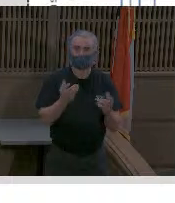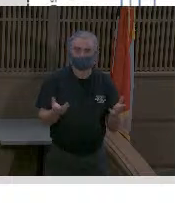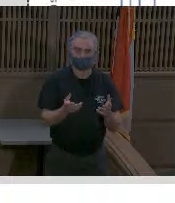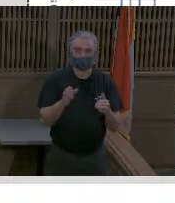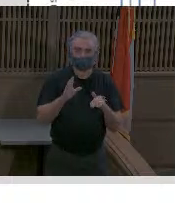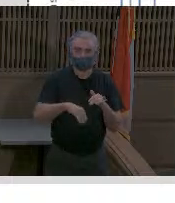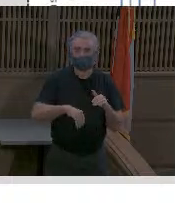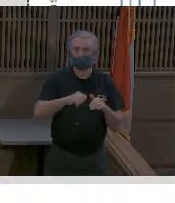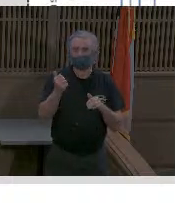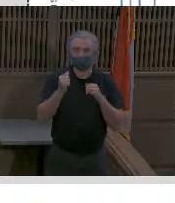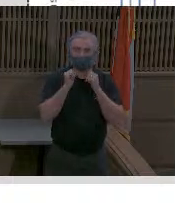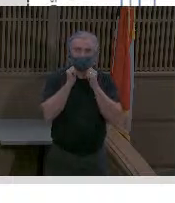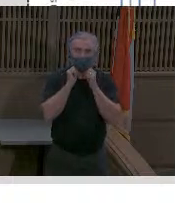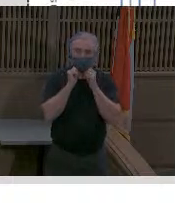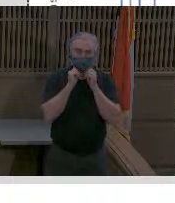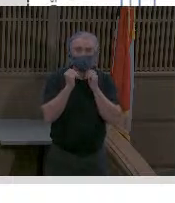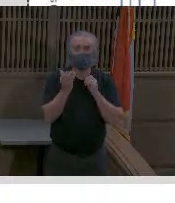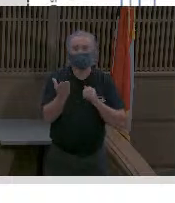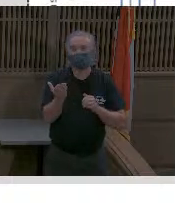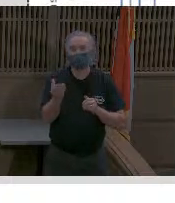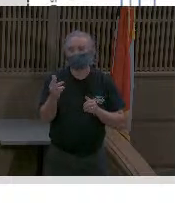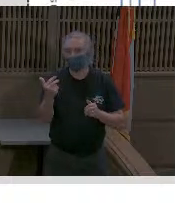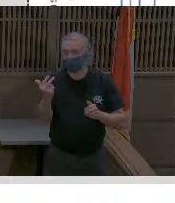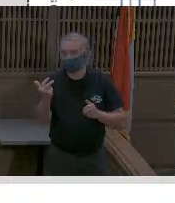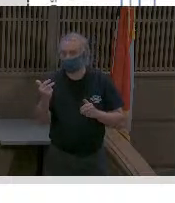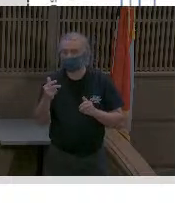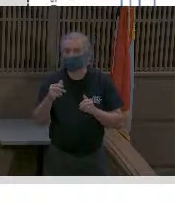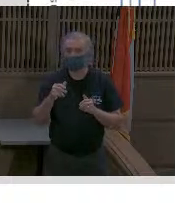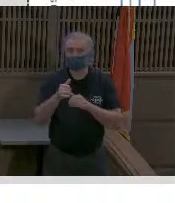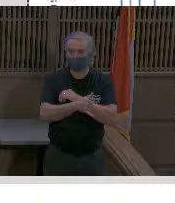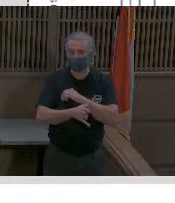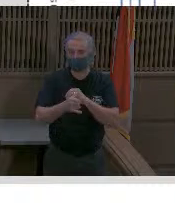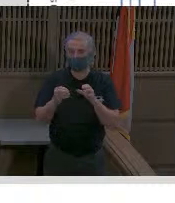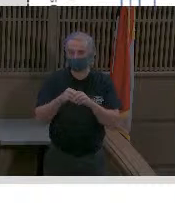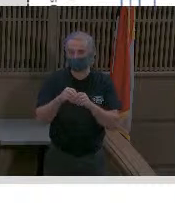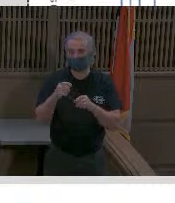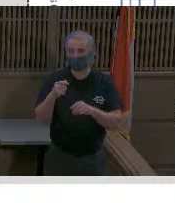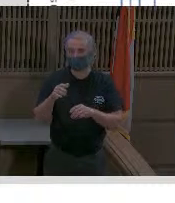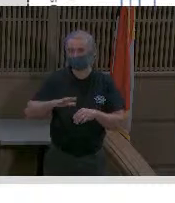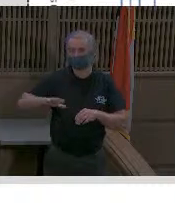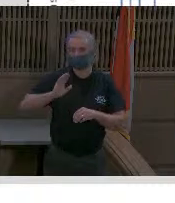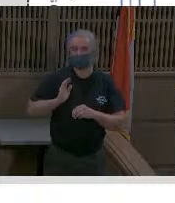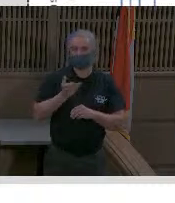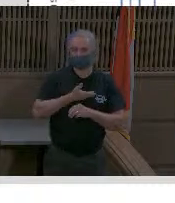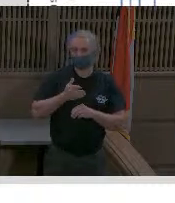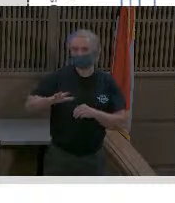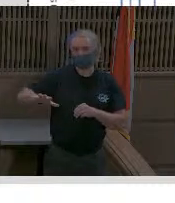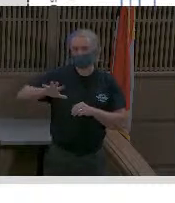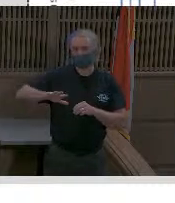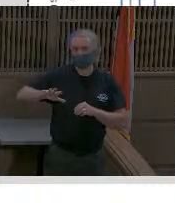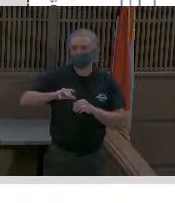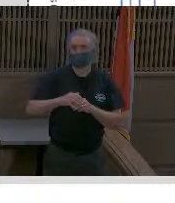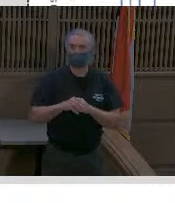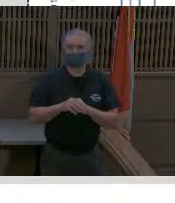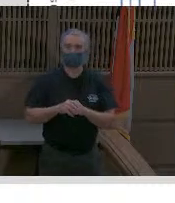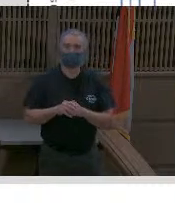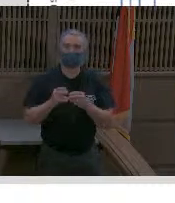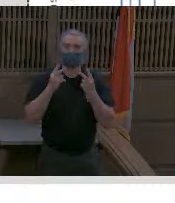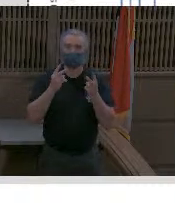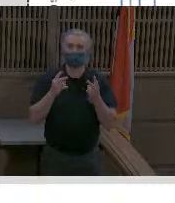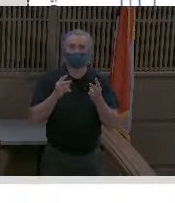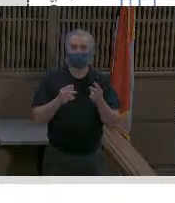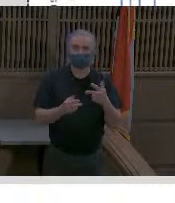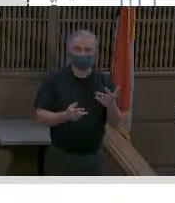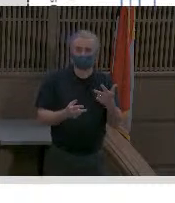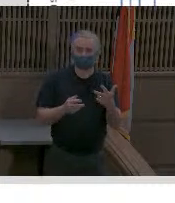worse than almost any place in the nation, actually. But you see the three different surges, and